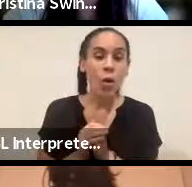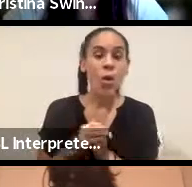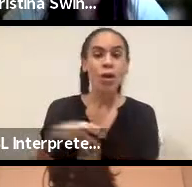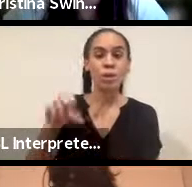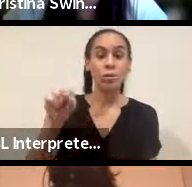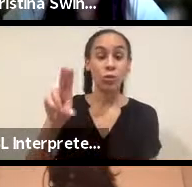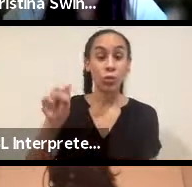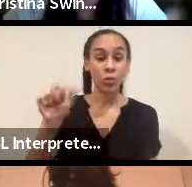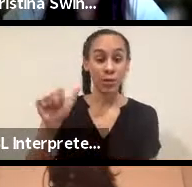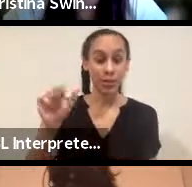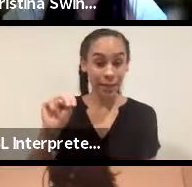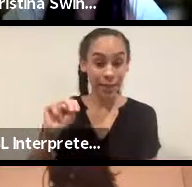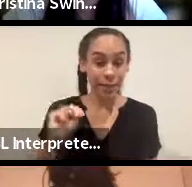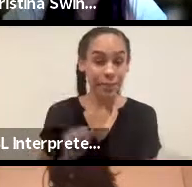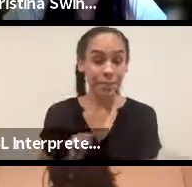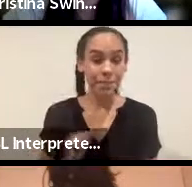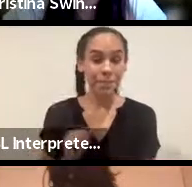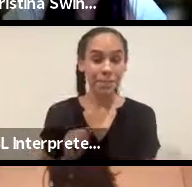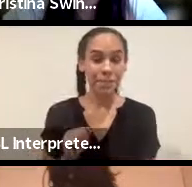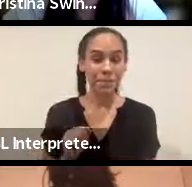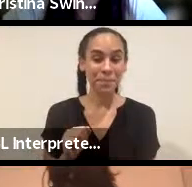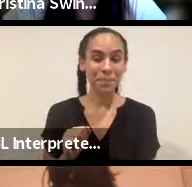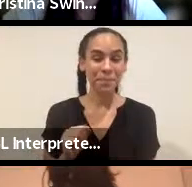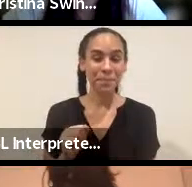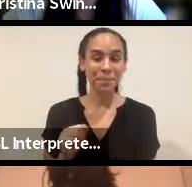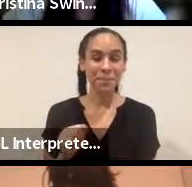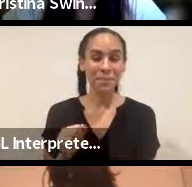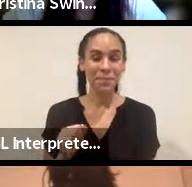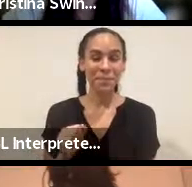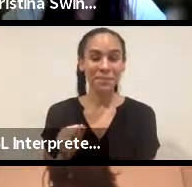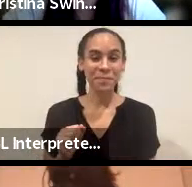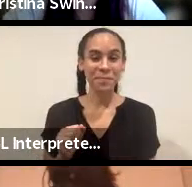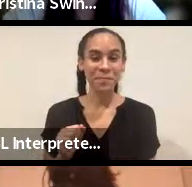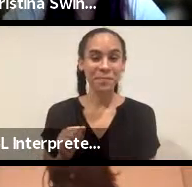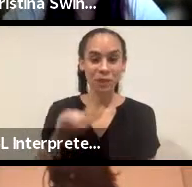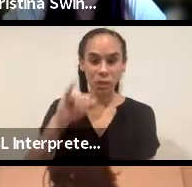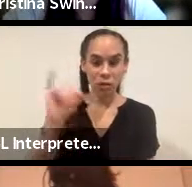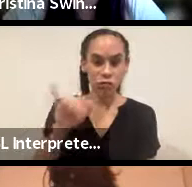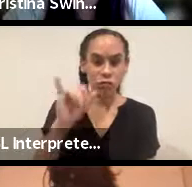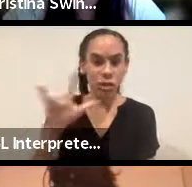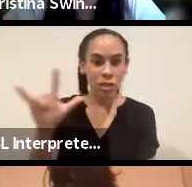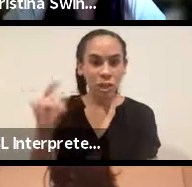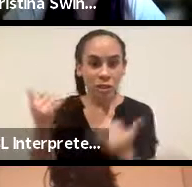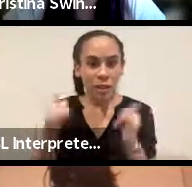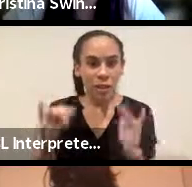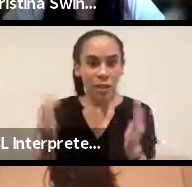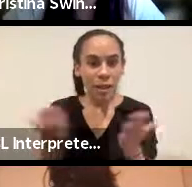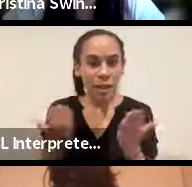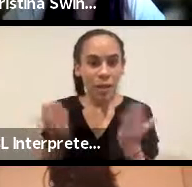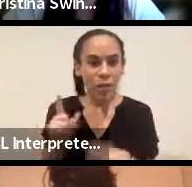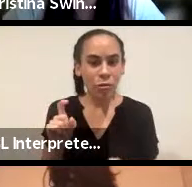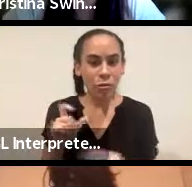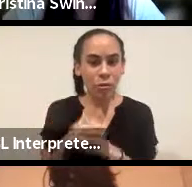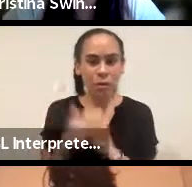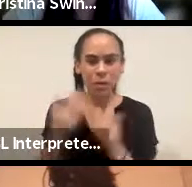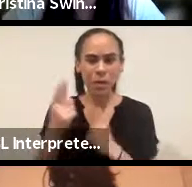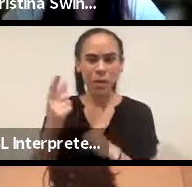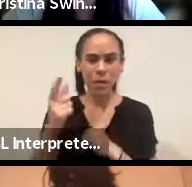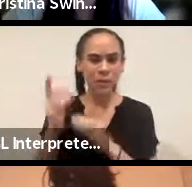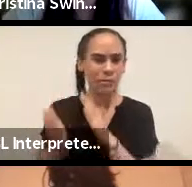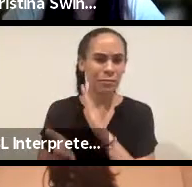Susan, yeah, and is Jill still here? She might have had to leave.